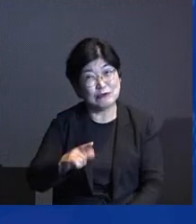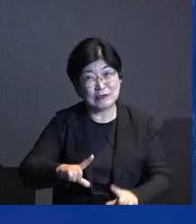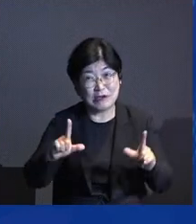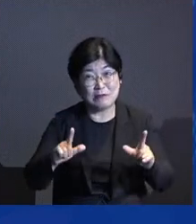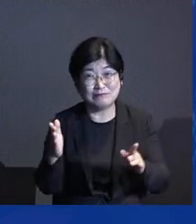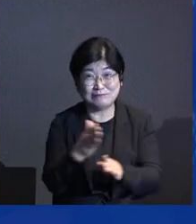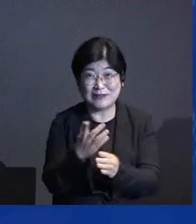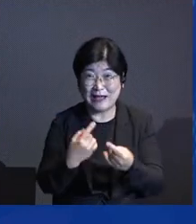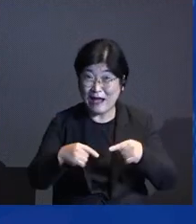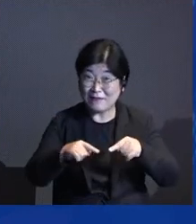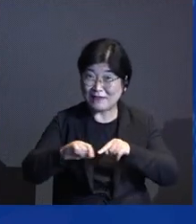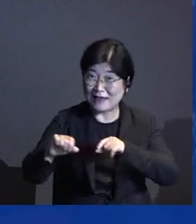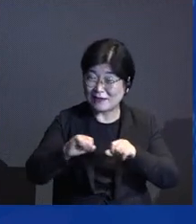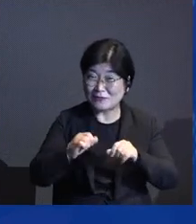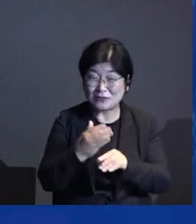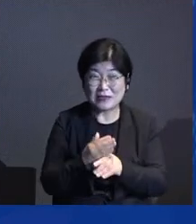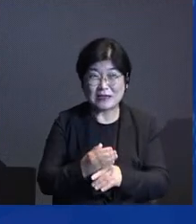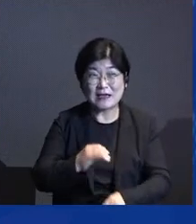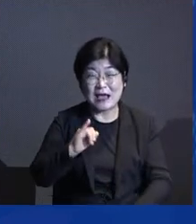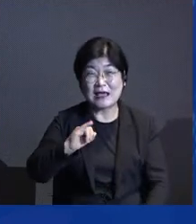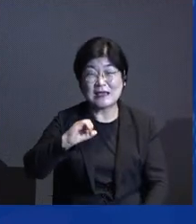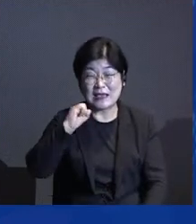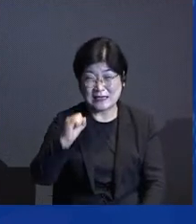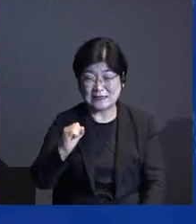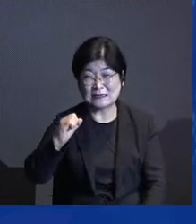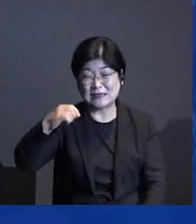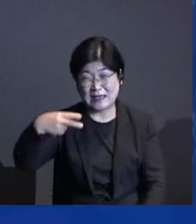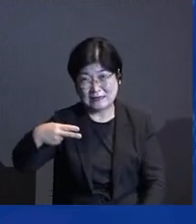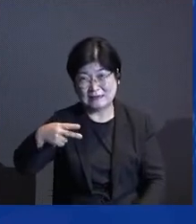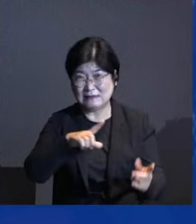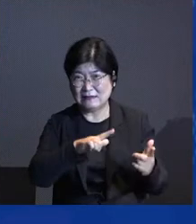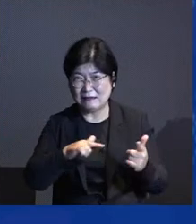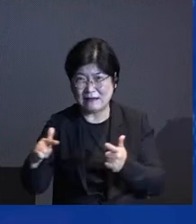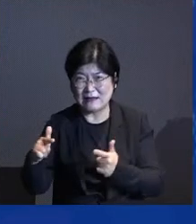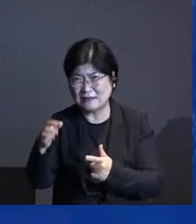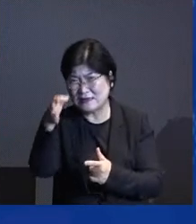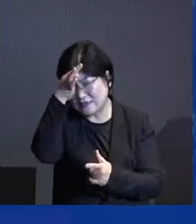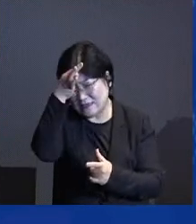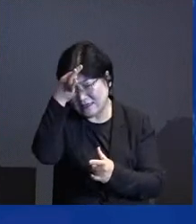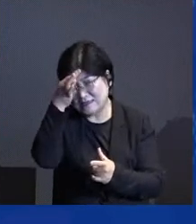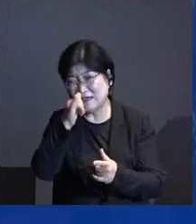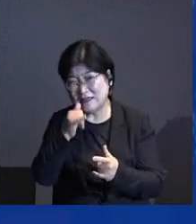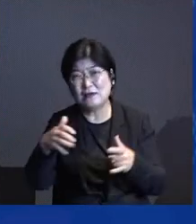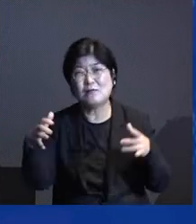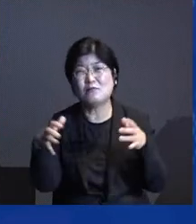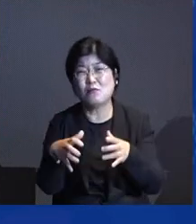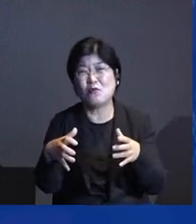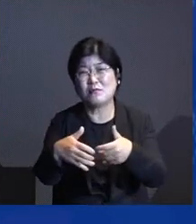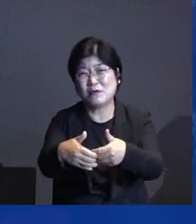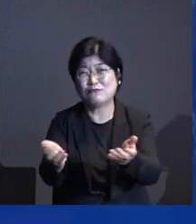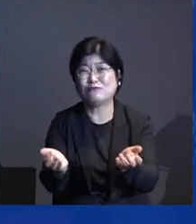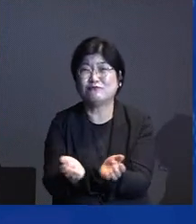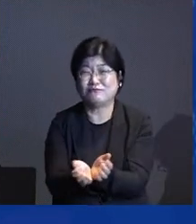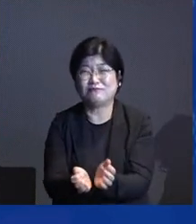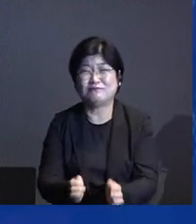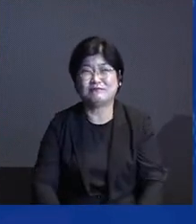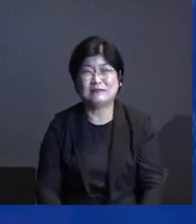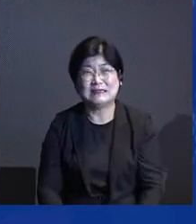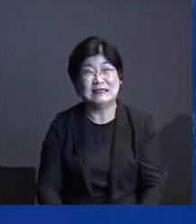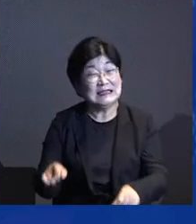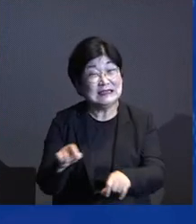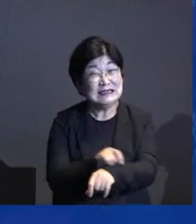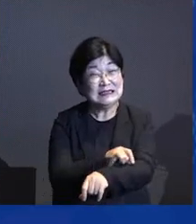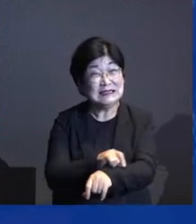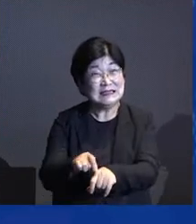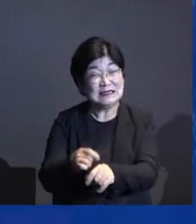ISHC is a multifunctional covering protection of rights and entitlements, income security,